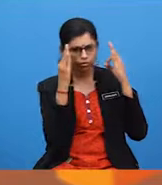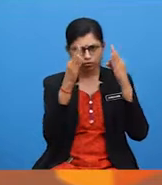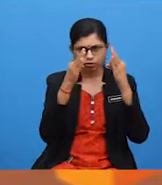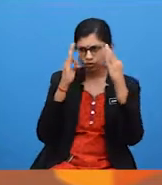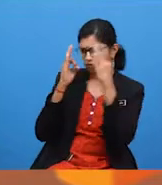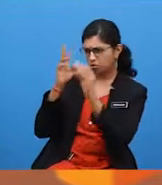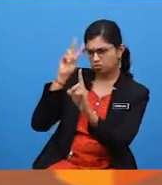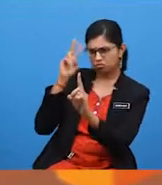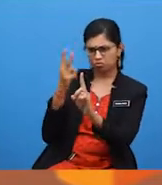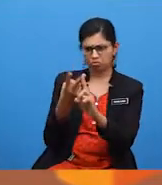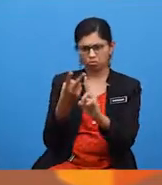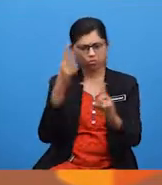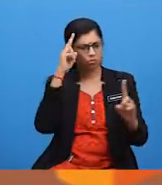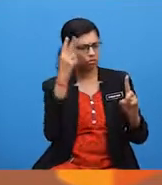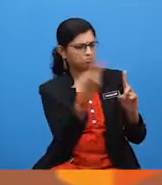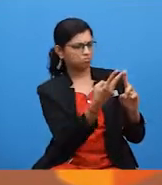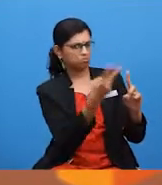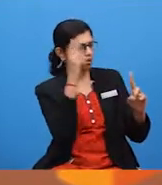decision could be made.